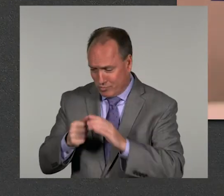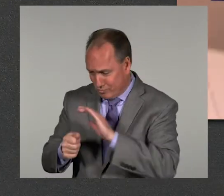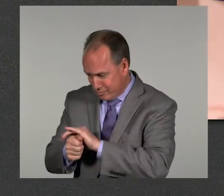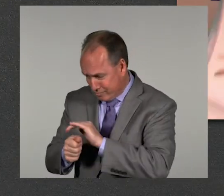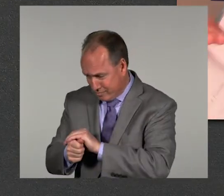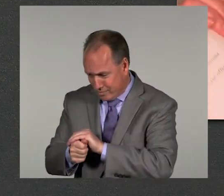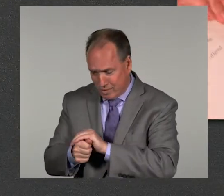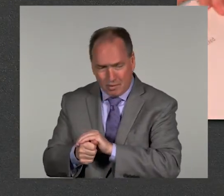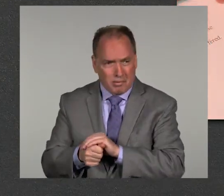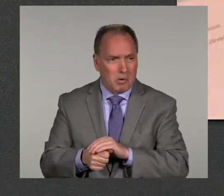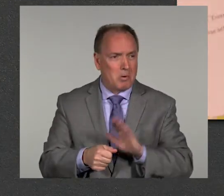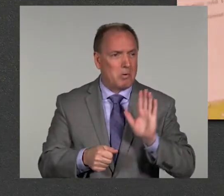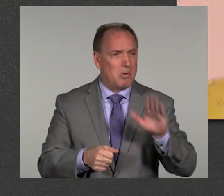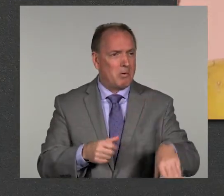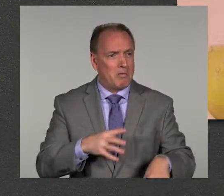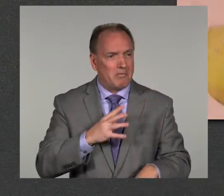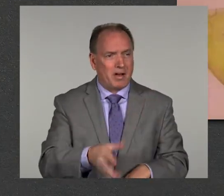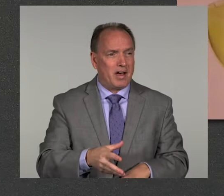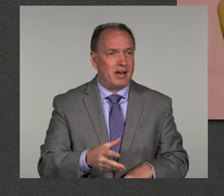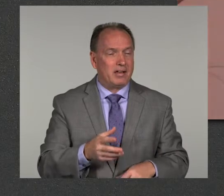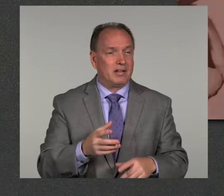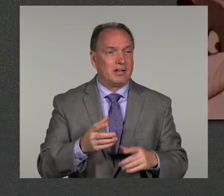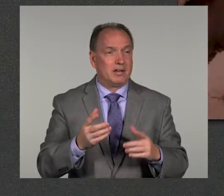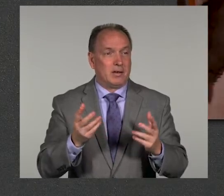at all, said Rabbit.